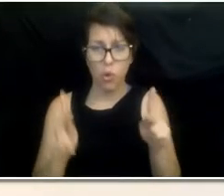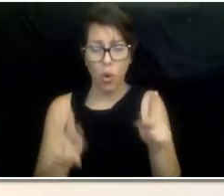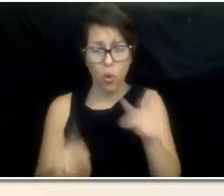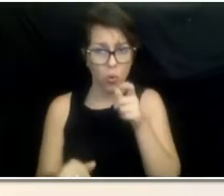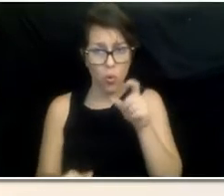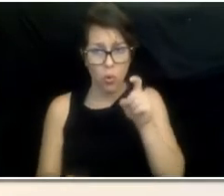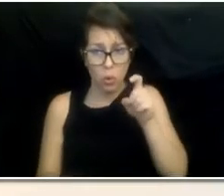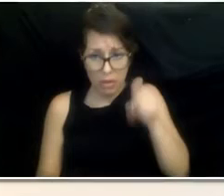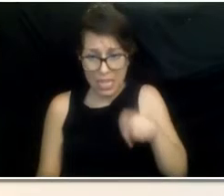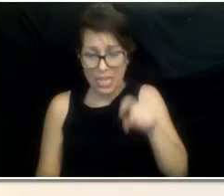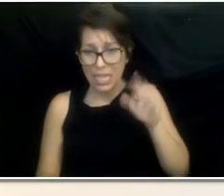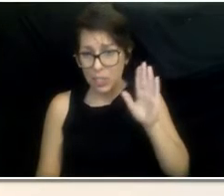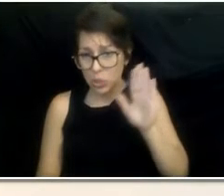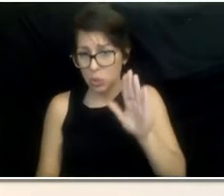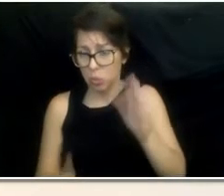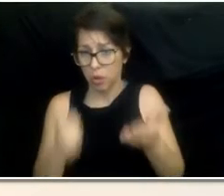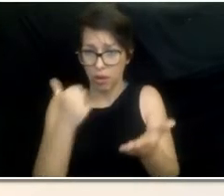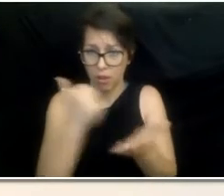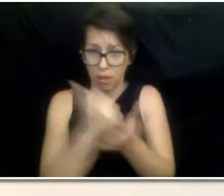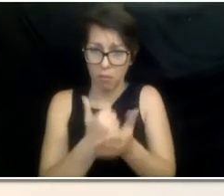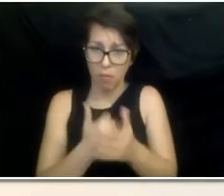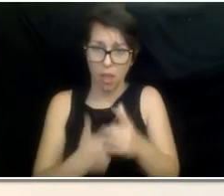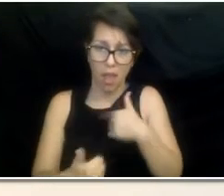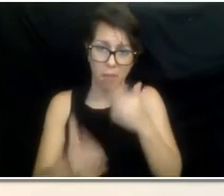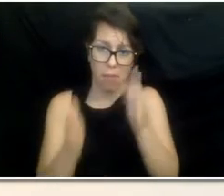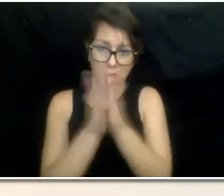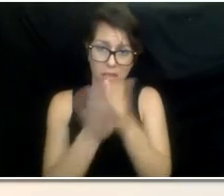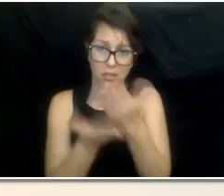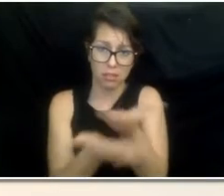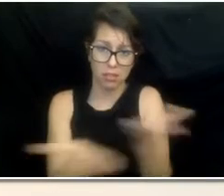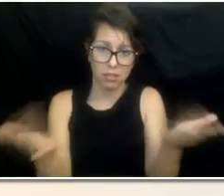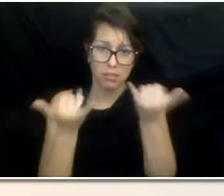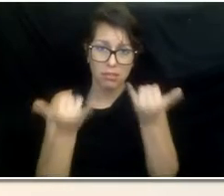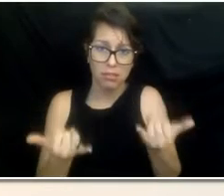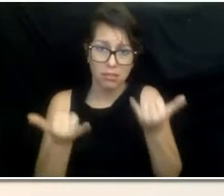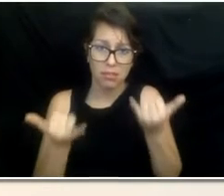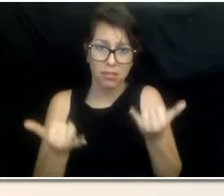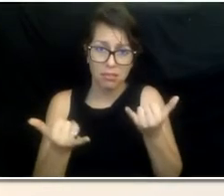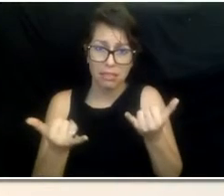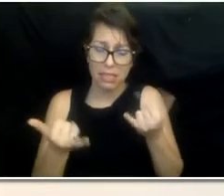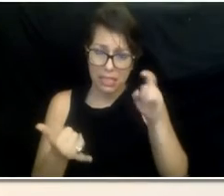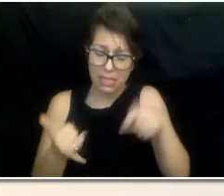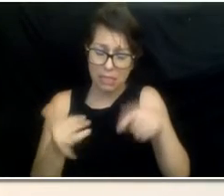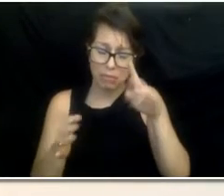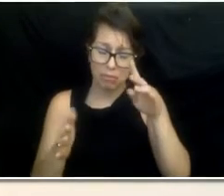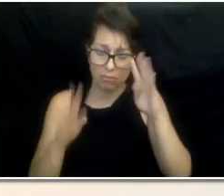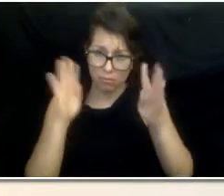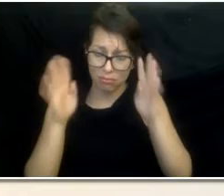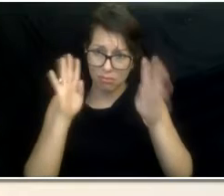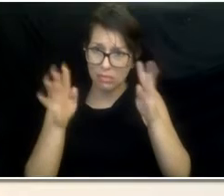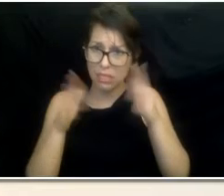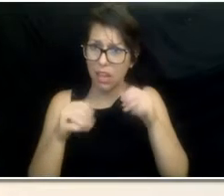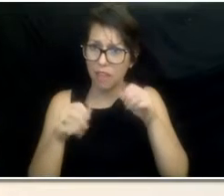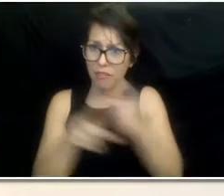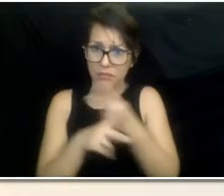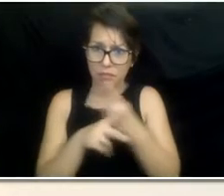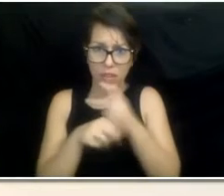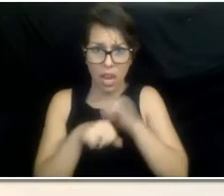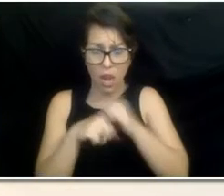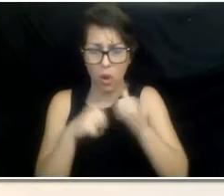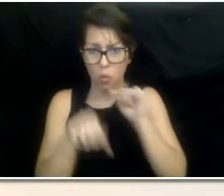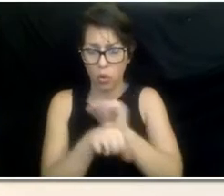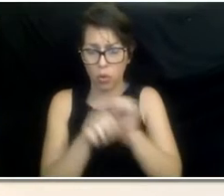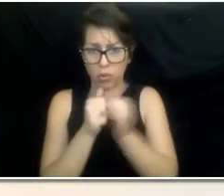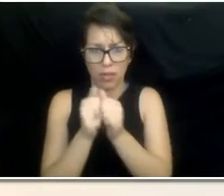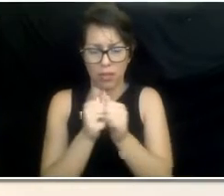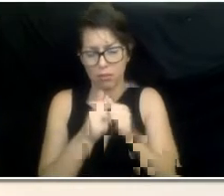that each of your decisions and all of your actions really align with the passion that you're bringing on this call today I also ask